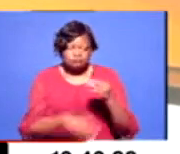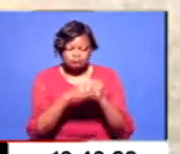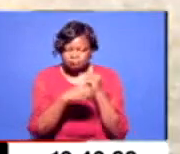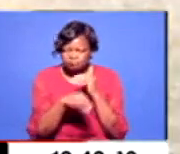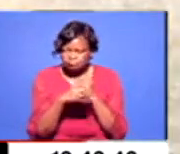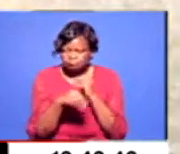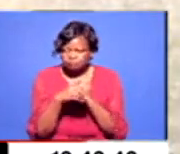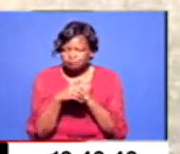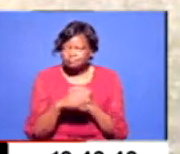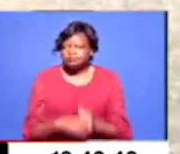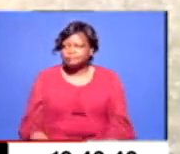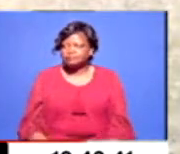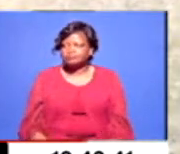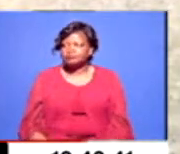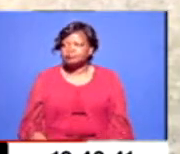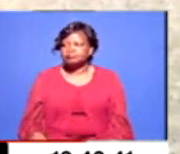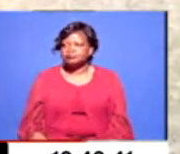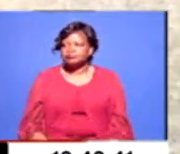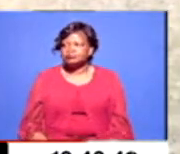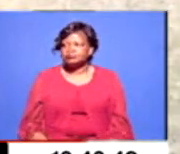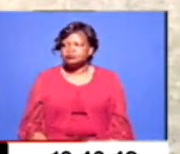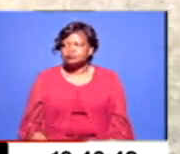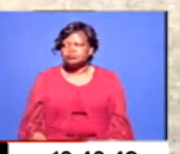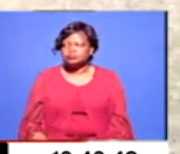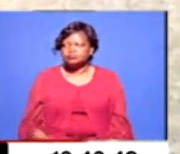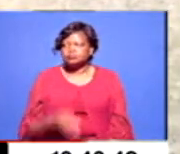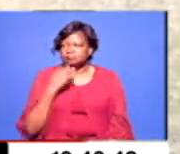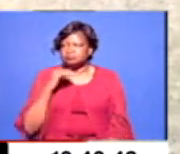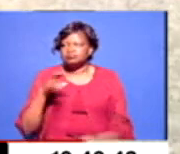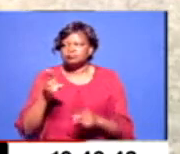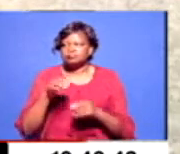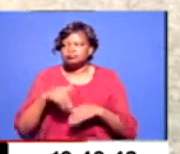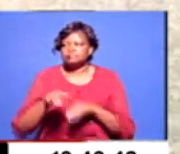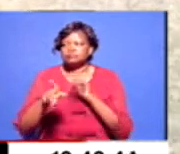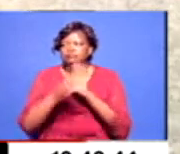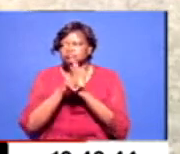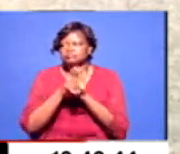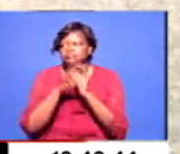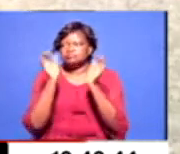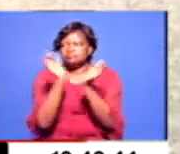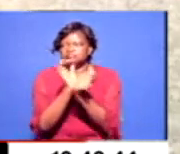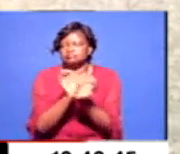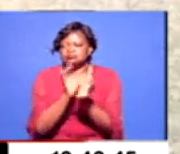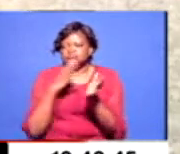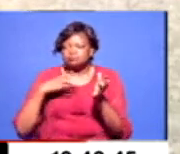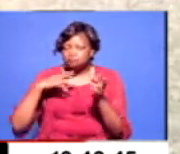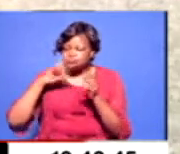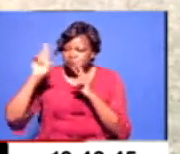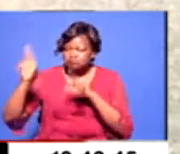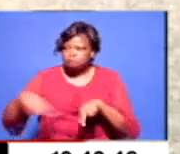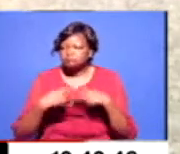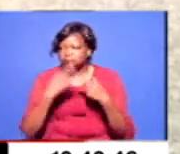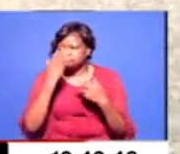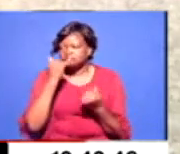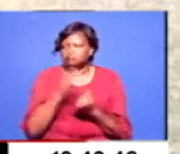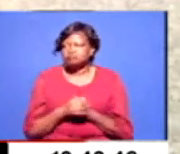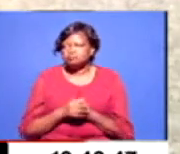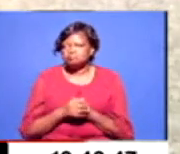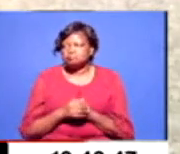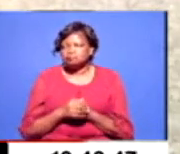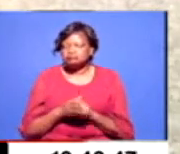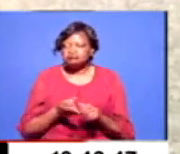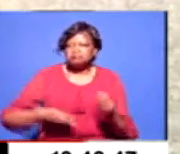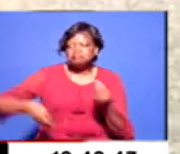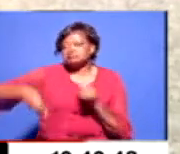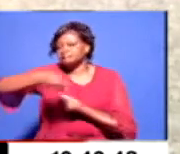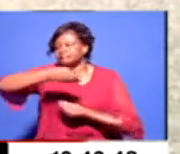Maybe to add on what Lucy has said, we should use the law to punish rapists so that it doesn't come back, it doesn't rotate. Because